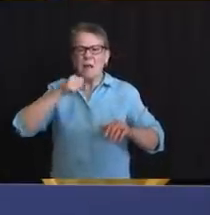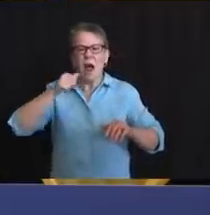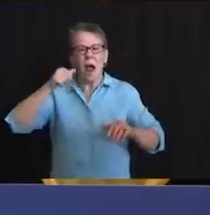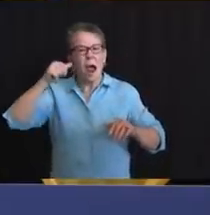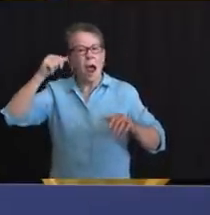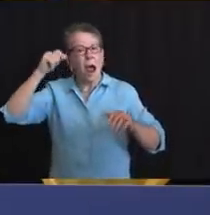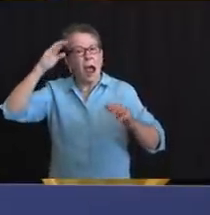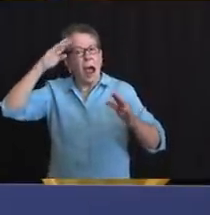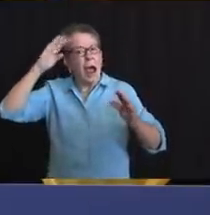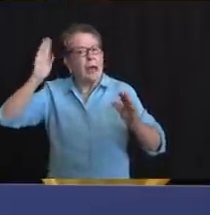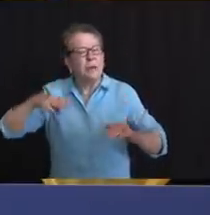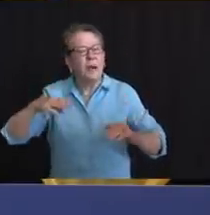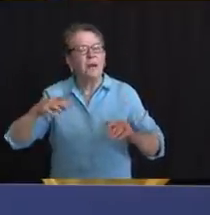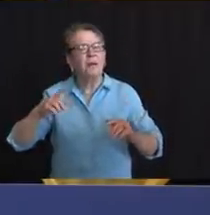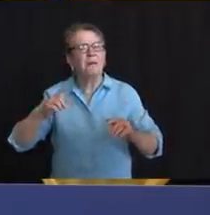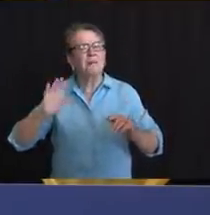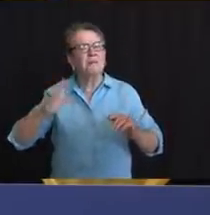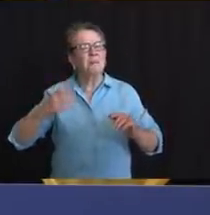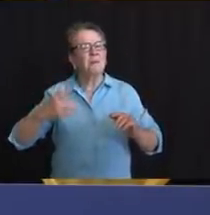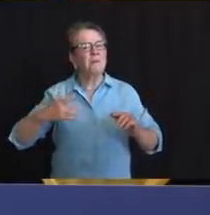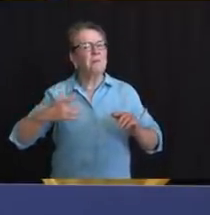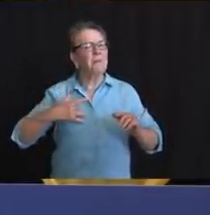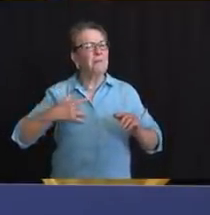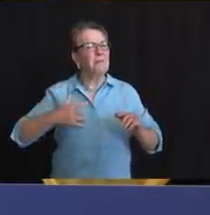would have been a step that we would have instantly